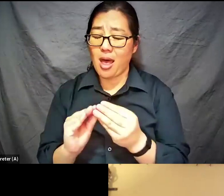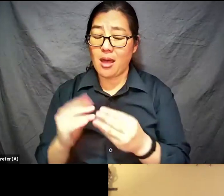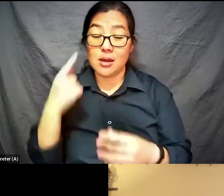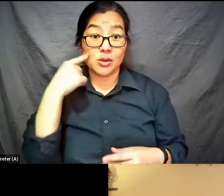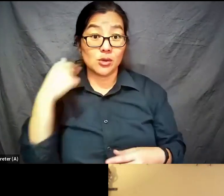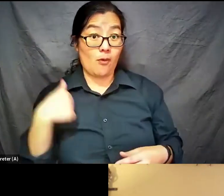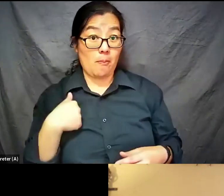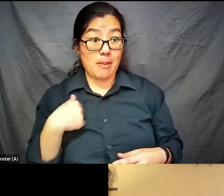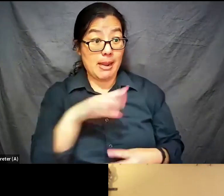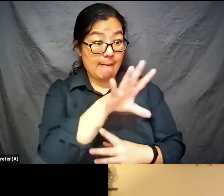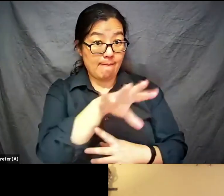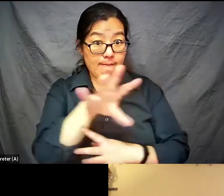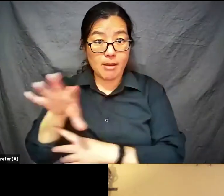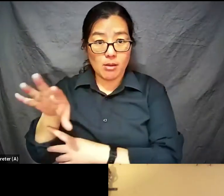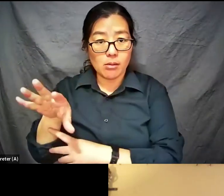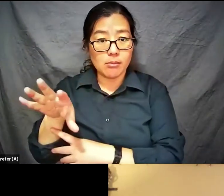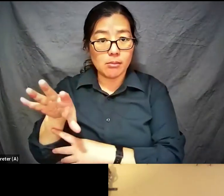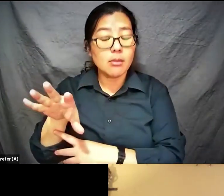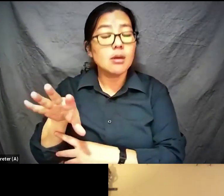speaking.